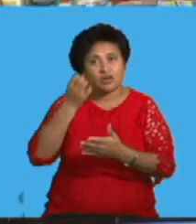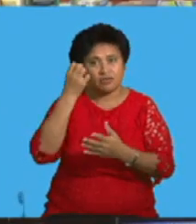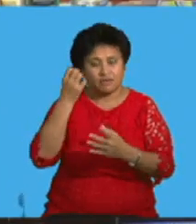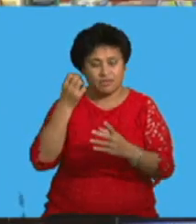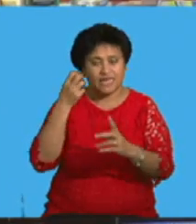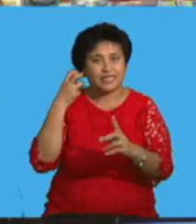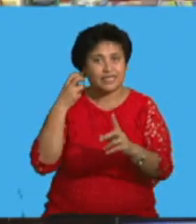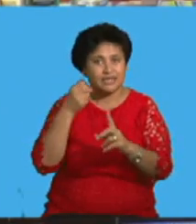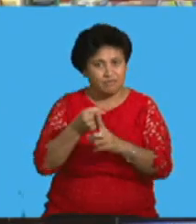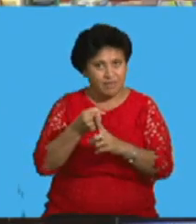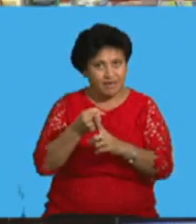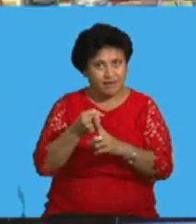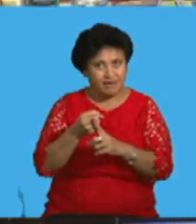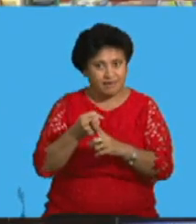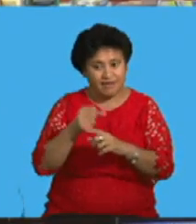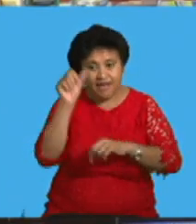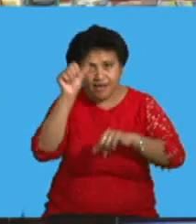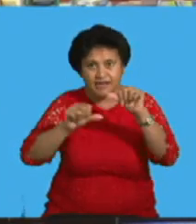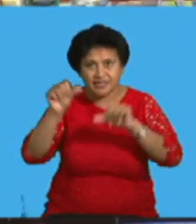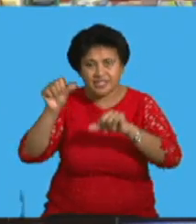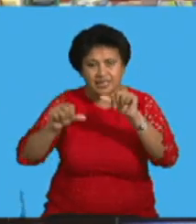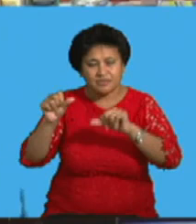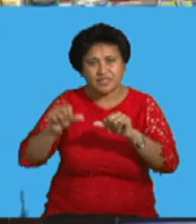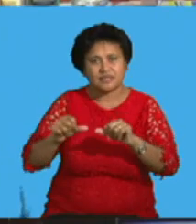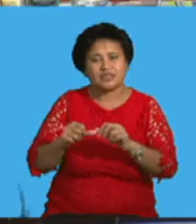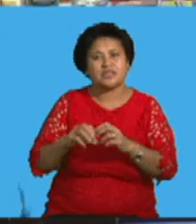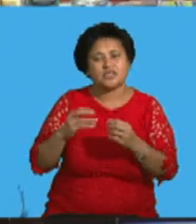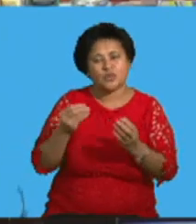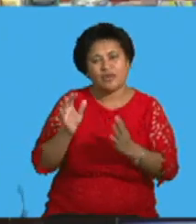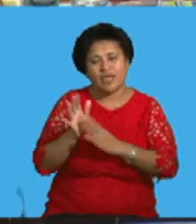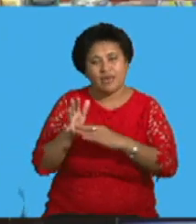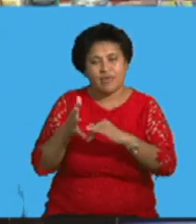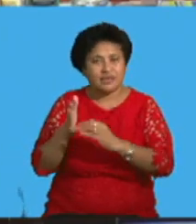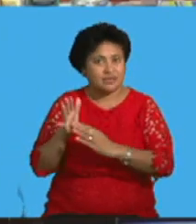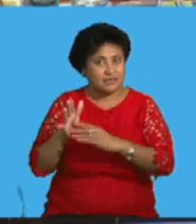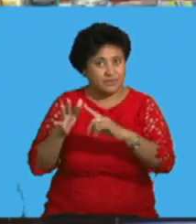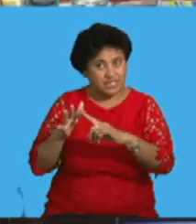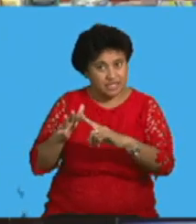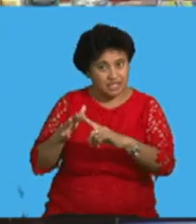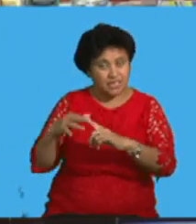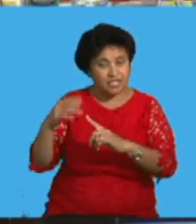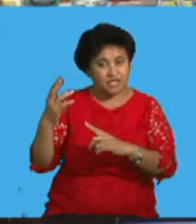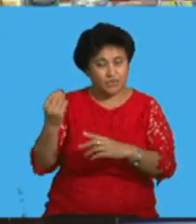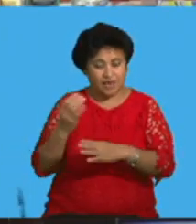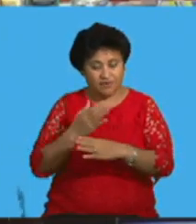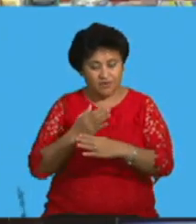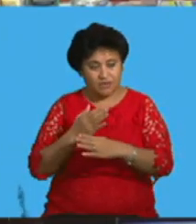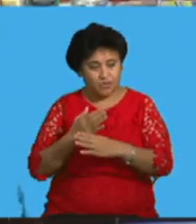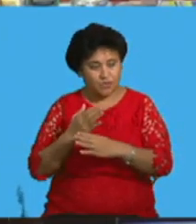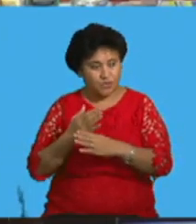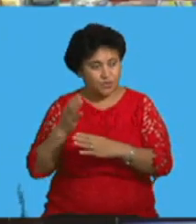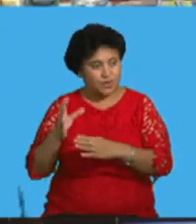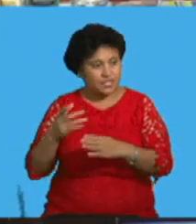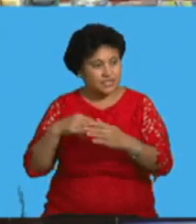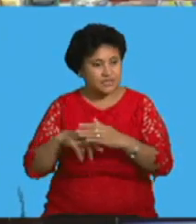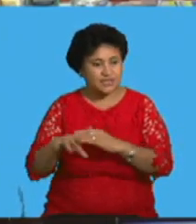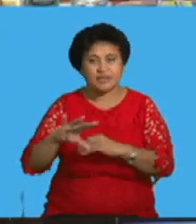the government to target its programs for MSMEs, operators in this sector.